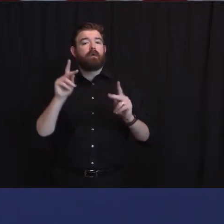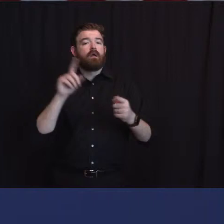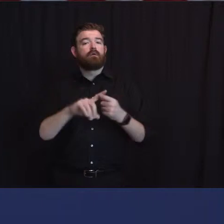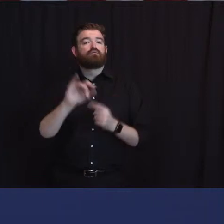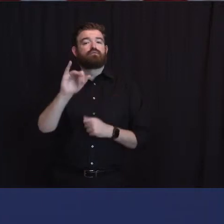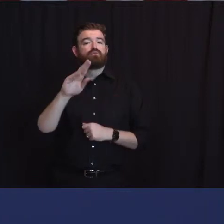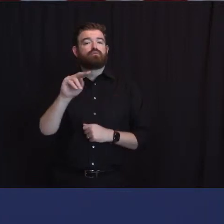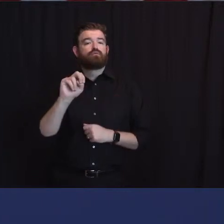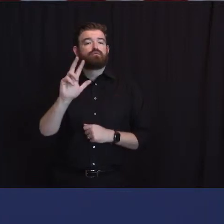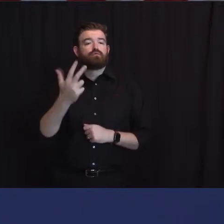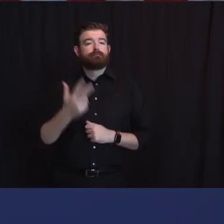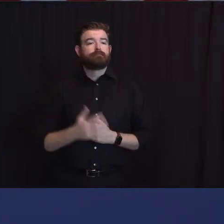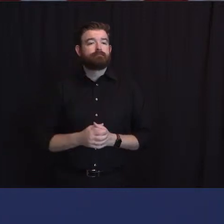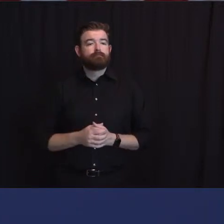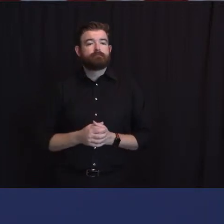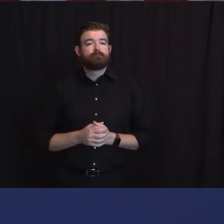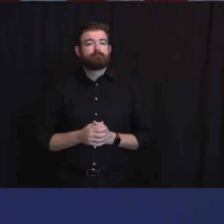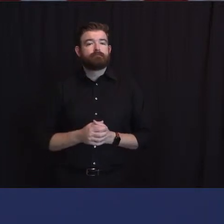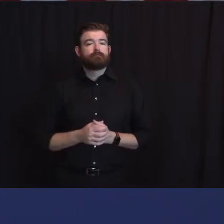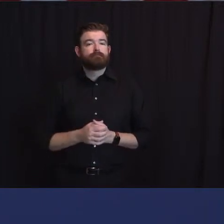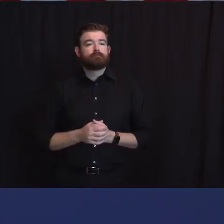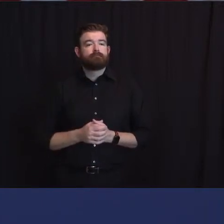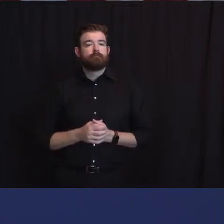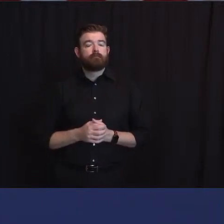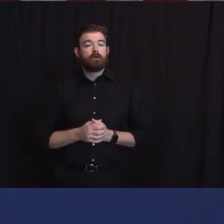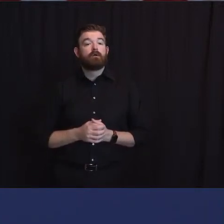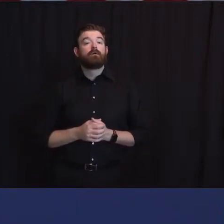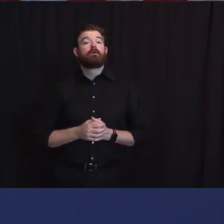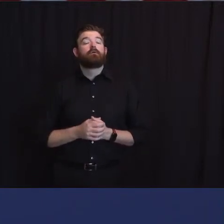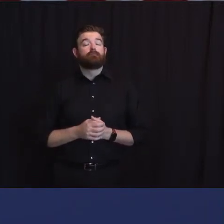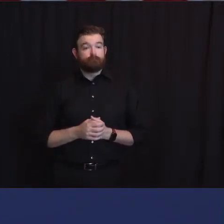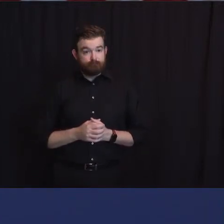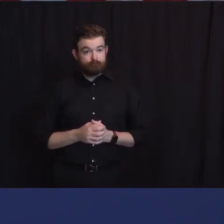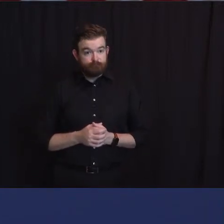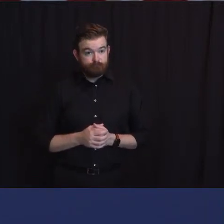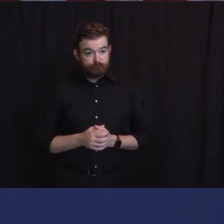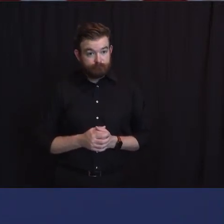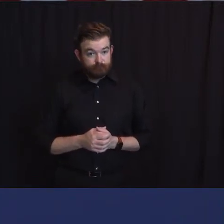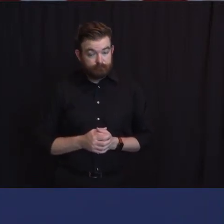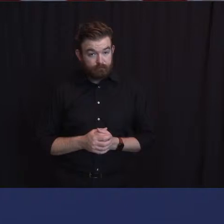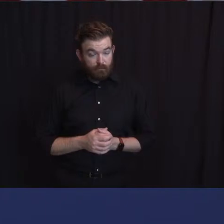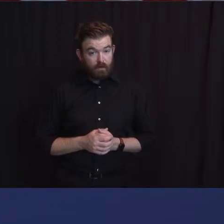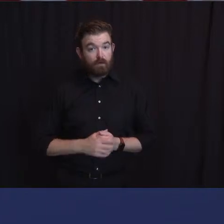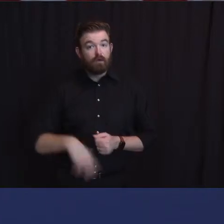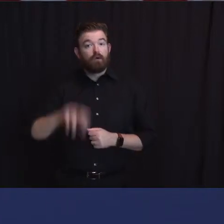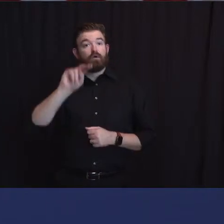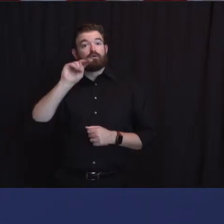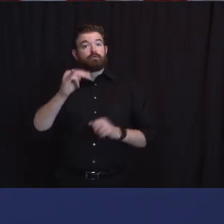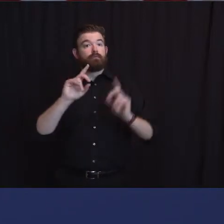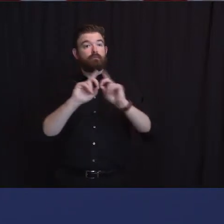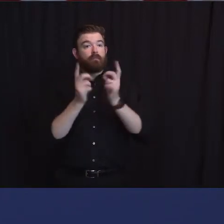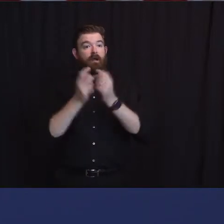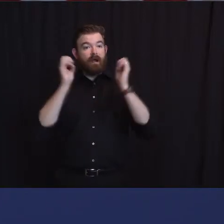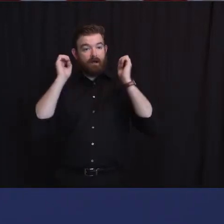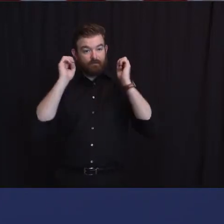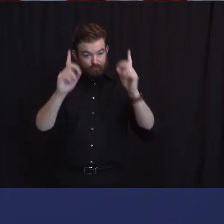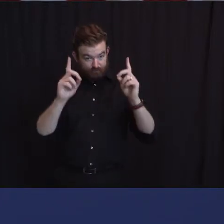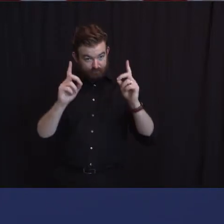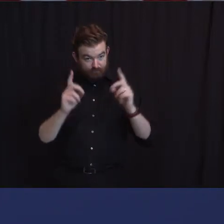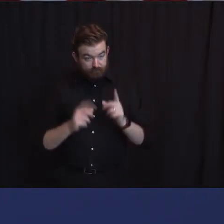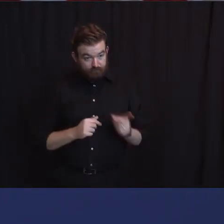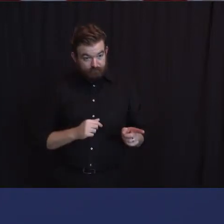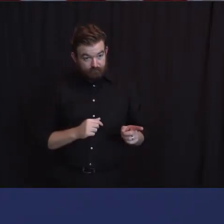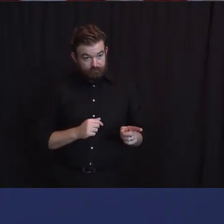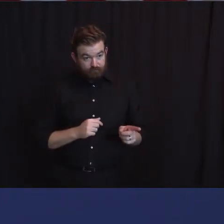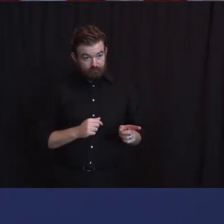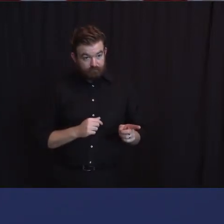7th, 2021. Finally, the New Jersey Department of Education released a template for school districts to use